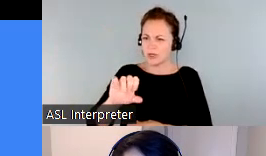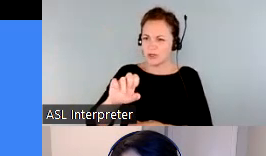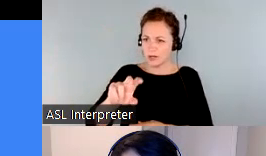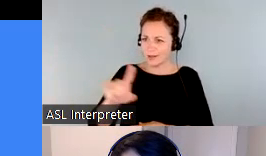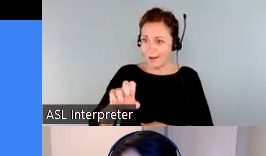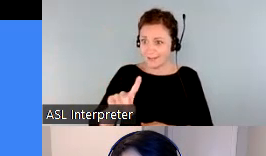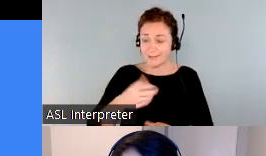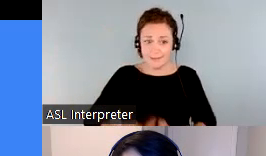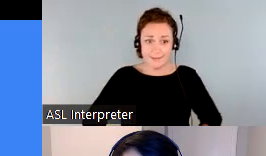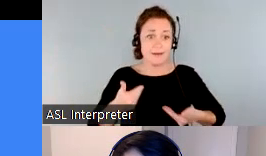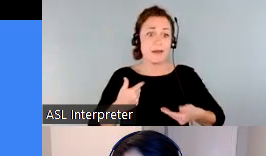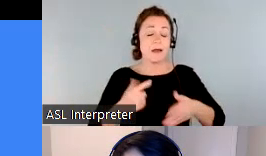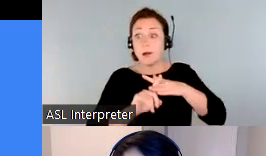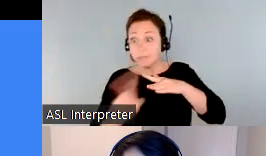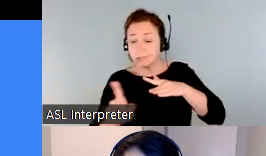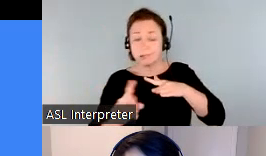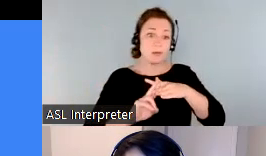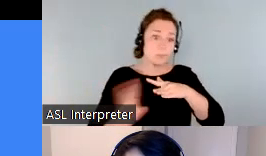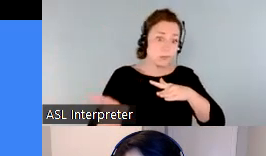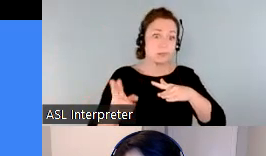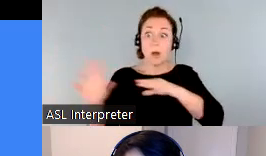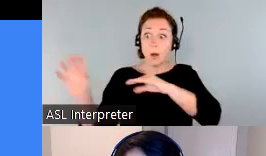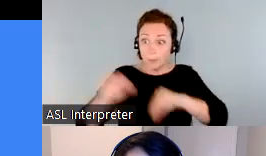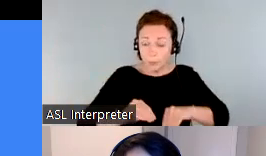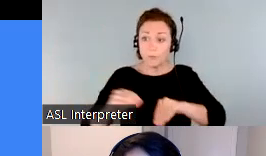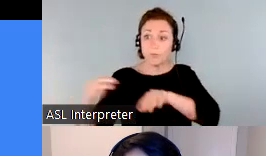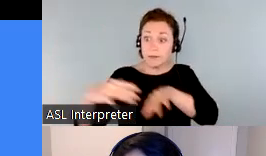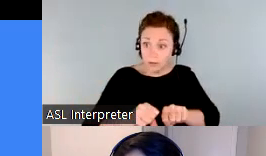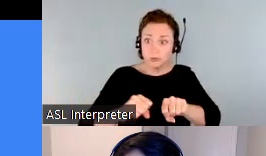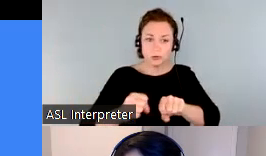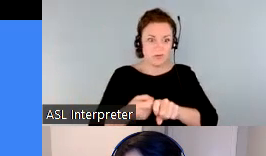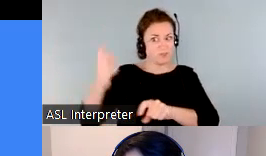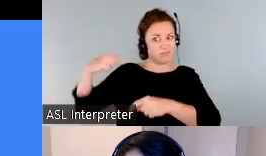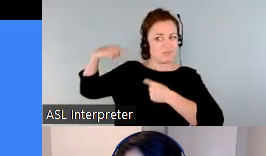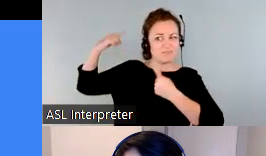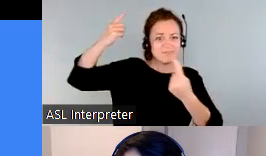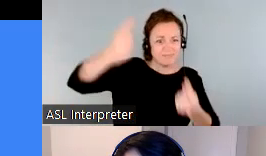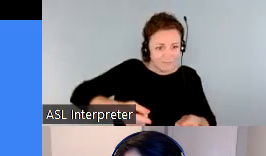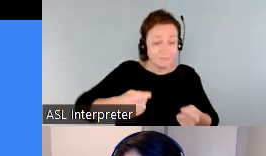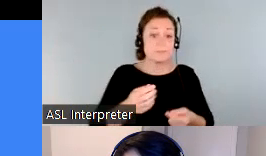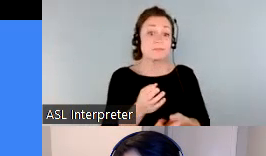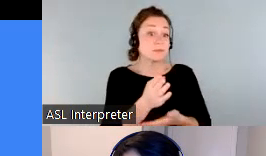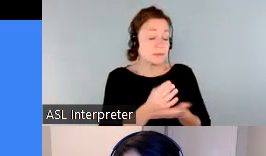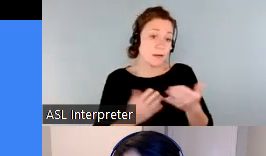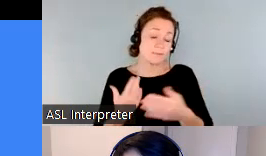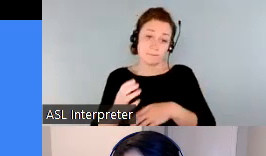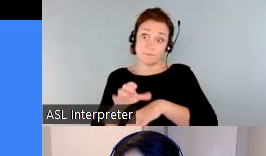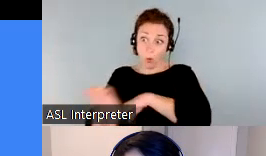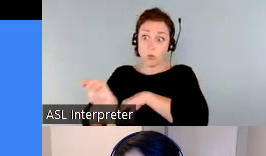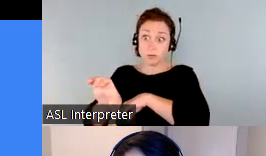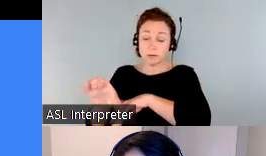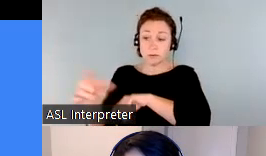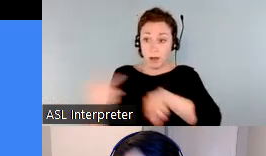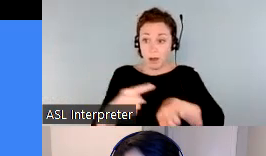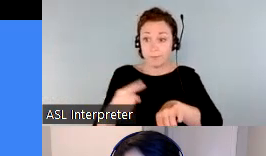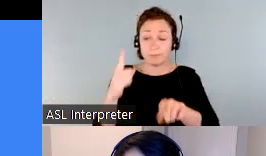or refugees in this generation or in generations past, while some have come here involuntarily, particularly as a result